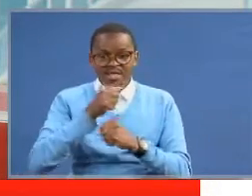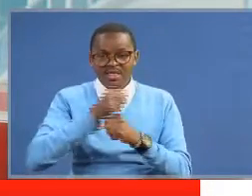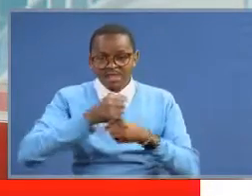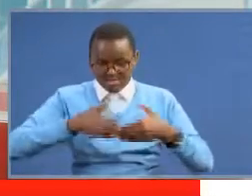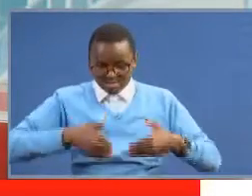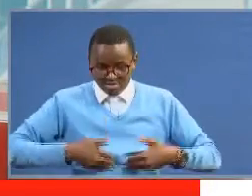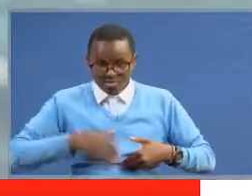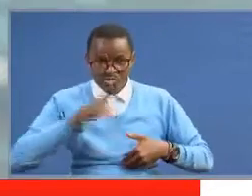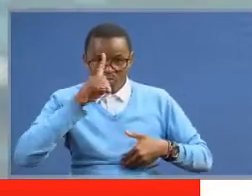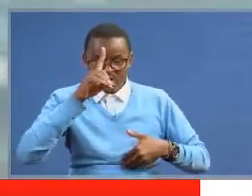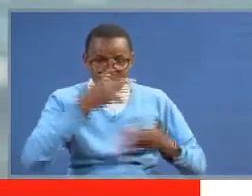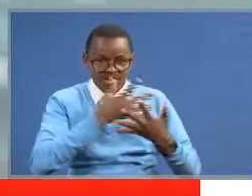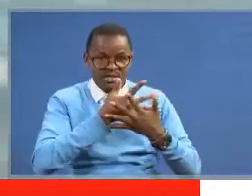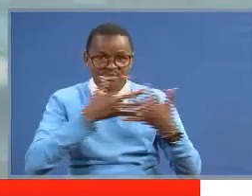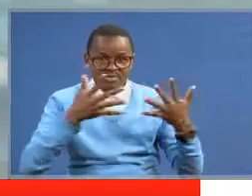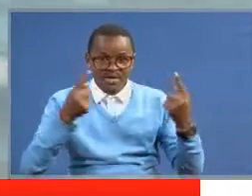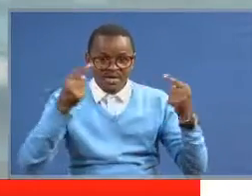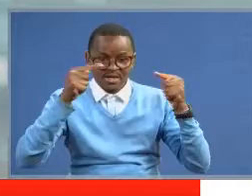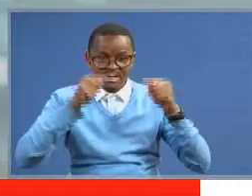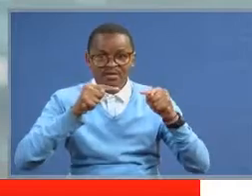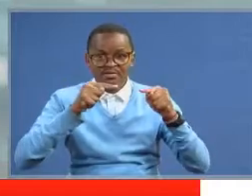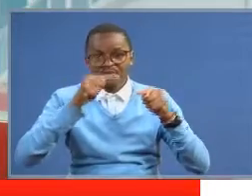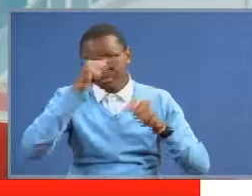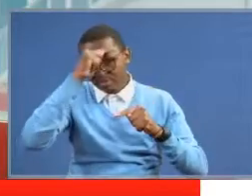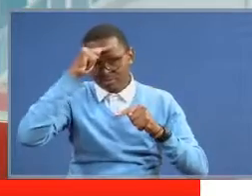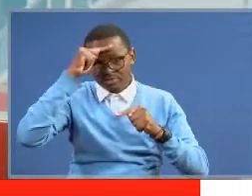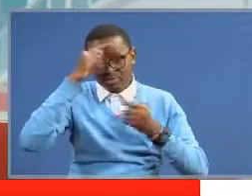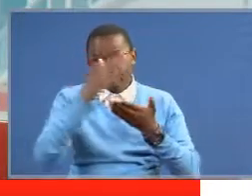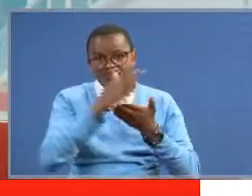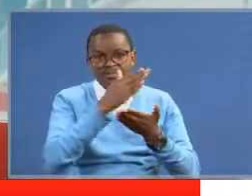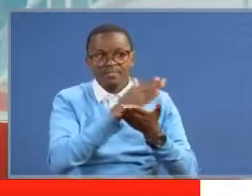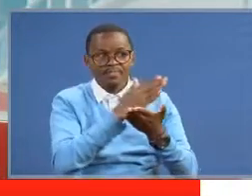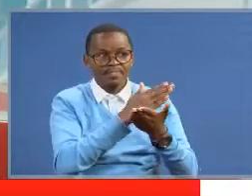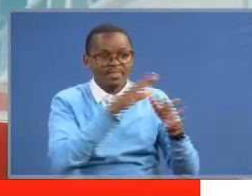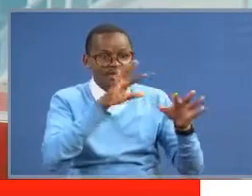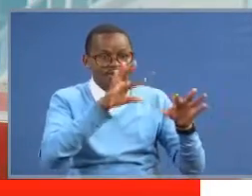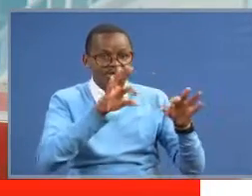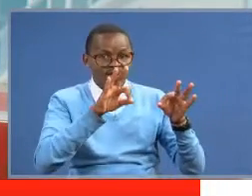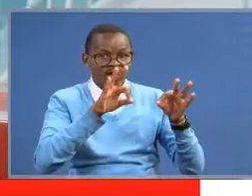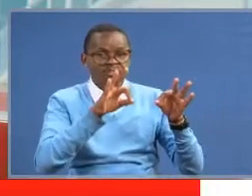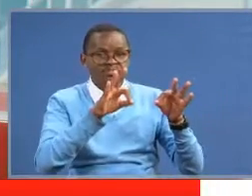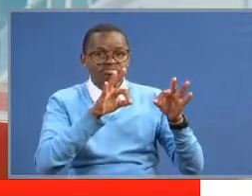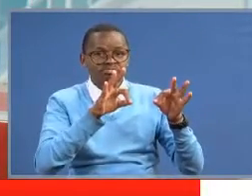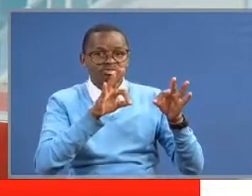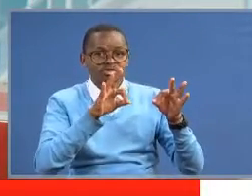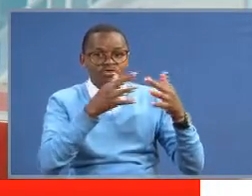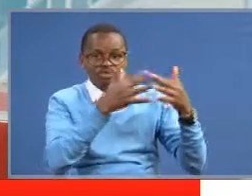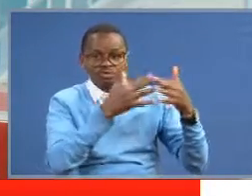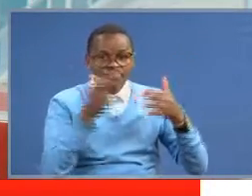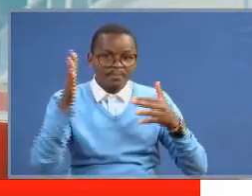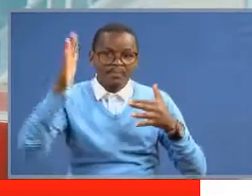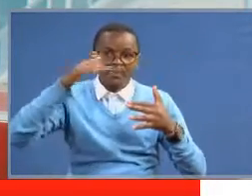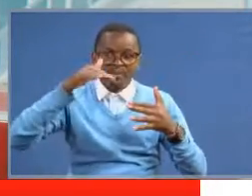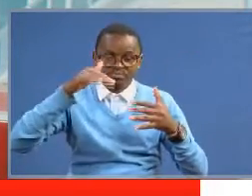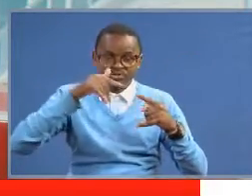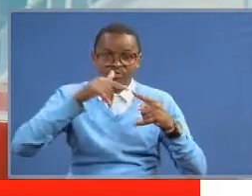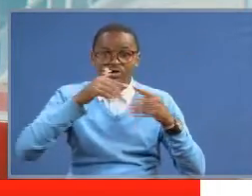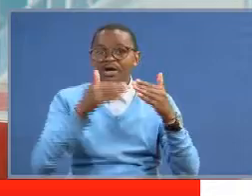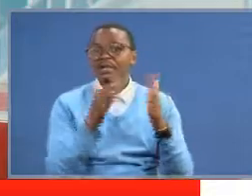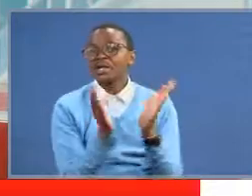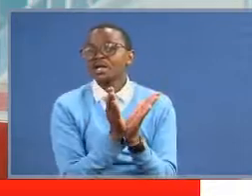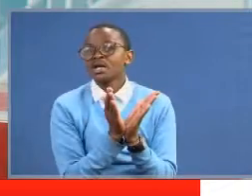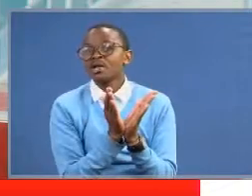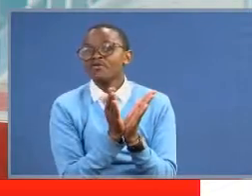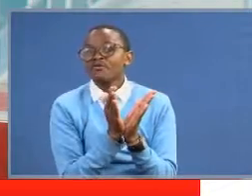young, and one of the things that really came out, because the programs, when you are taken to the US, you need to come back and give back to your